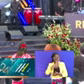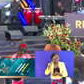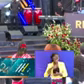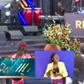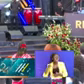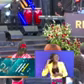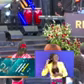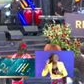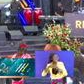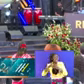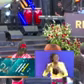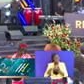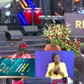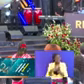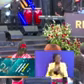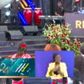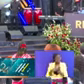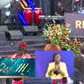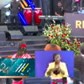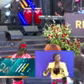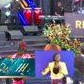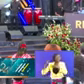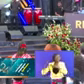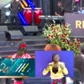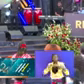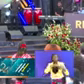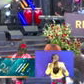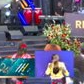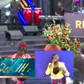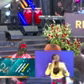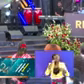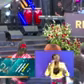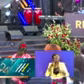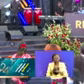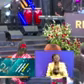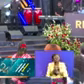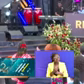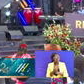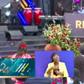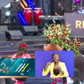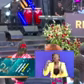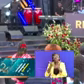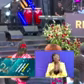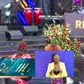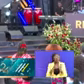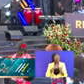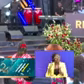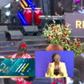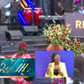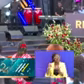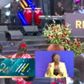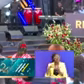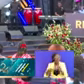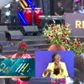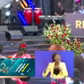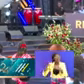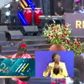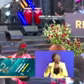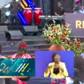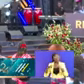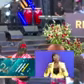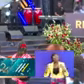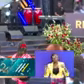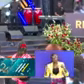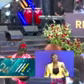me that revolutionary spirit is not of Hell the problem is Revolution against